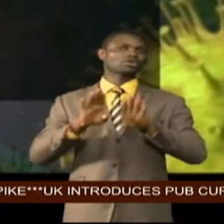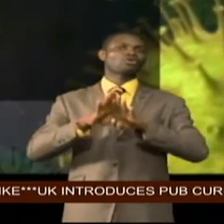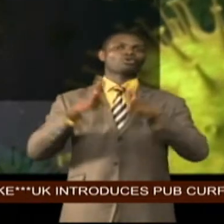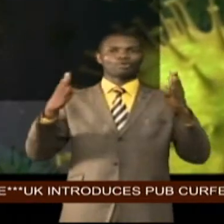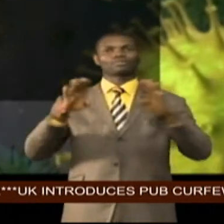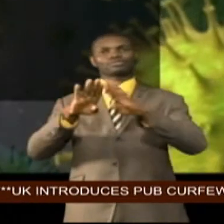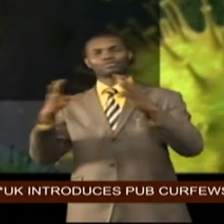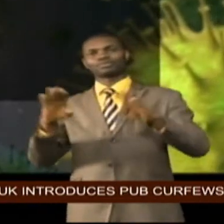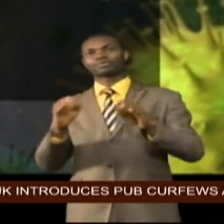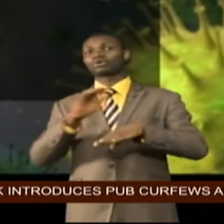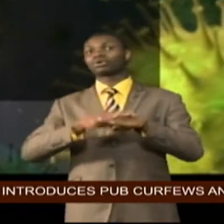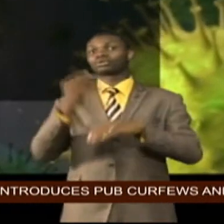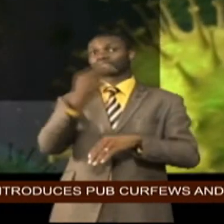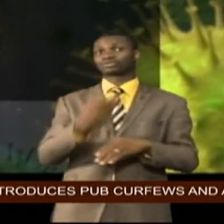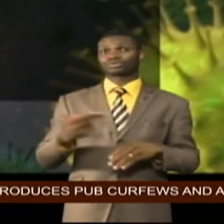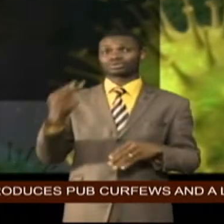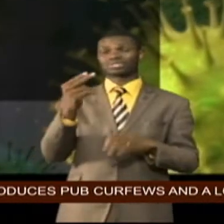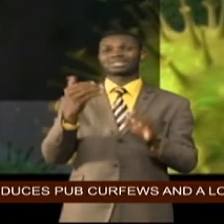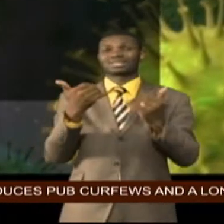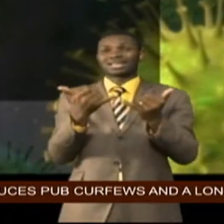On Thursday, the country reported